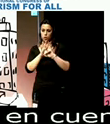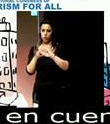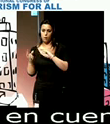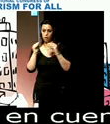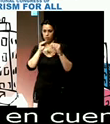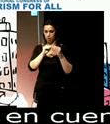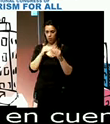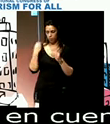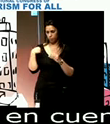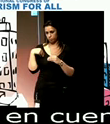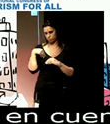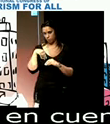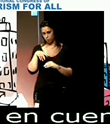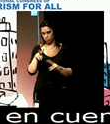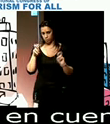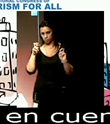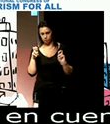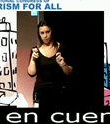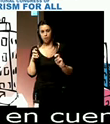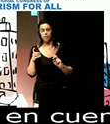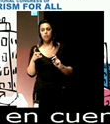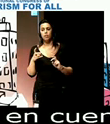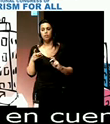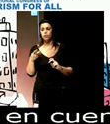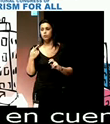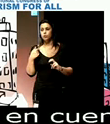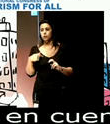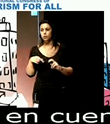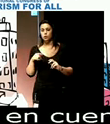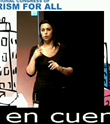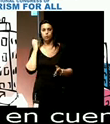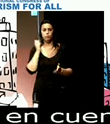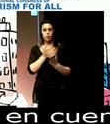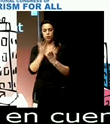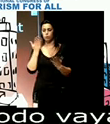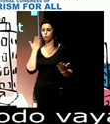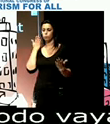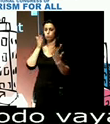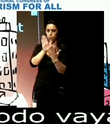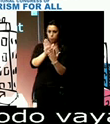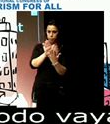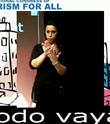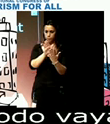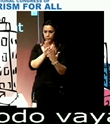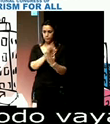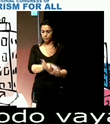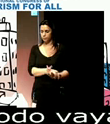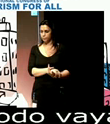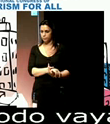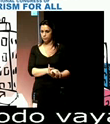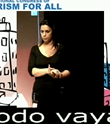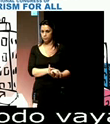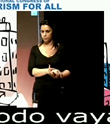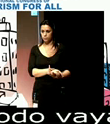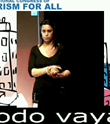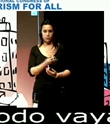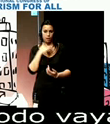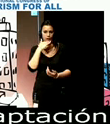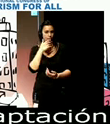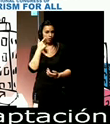is that we are facing the challenge that we, and it's a classic question, and it's very normal and natural, where do